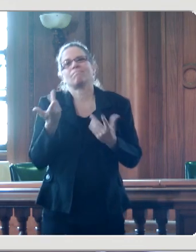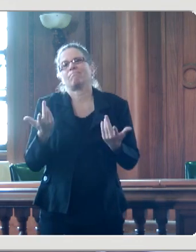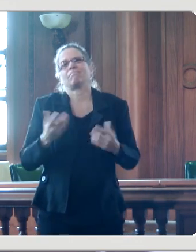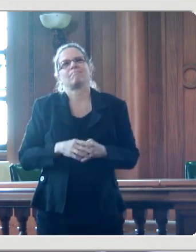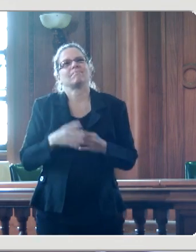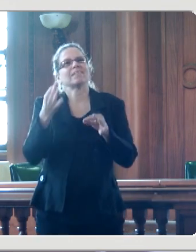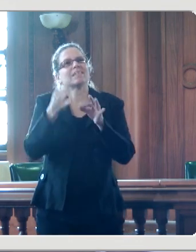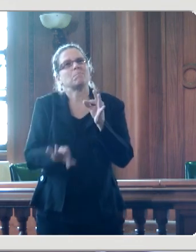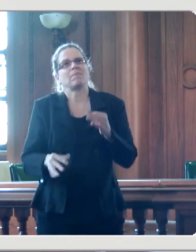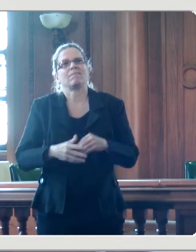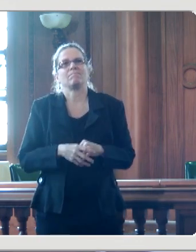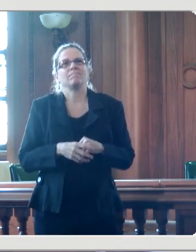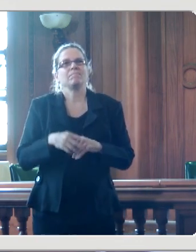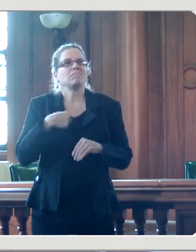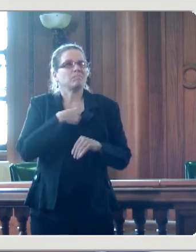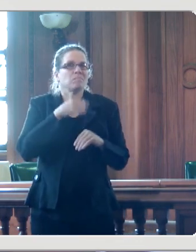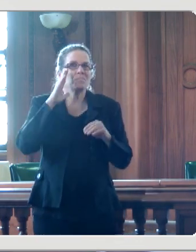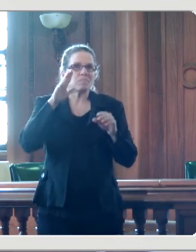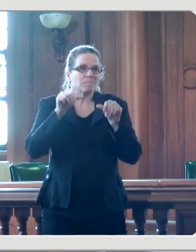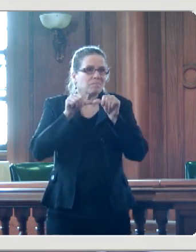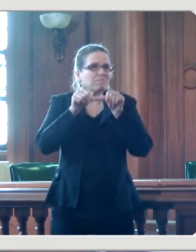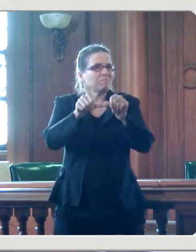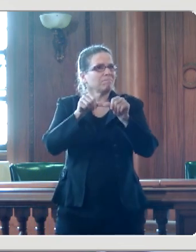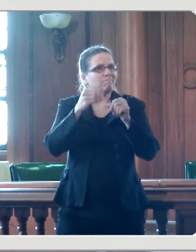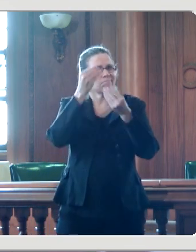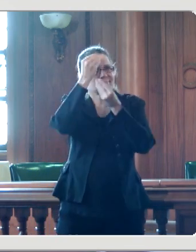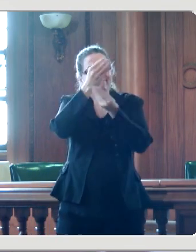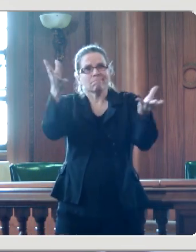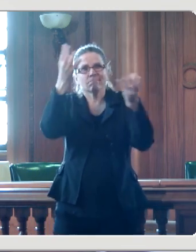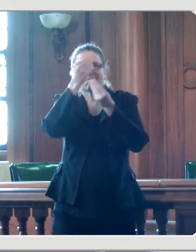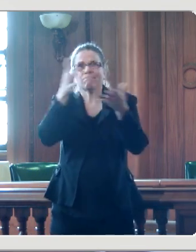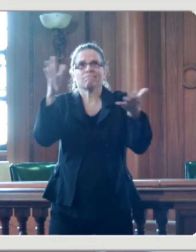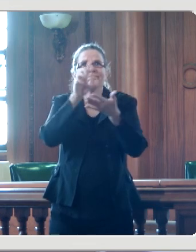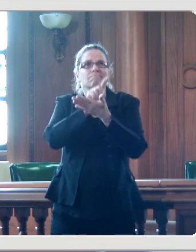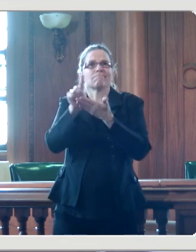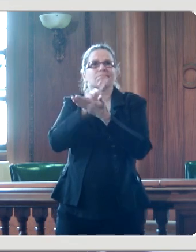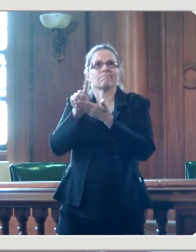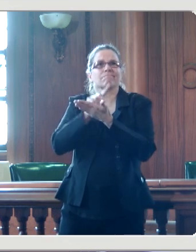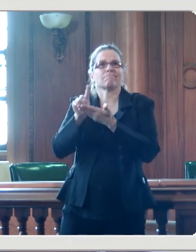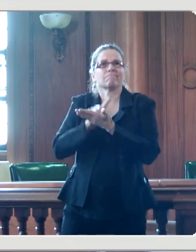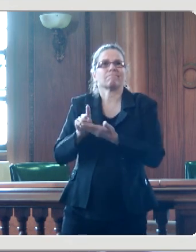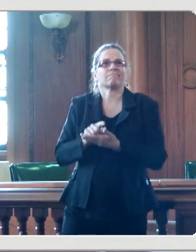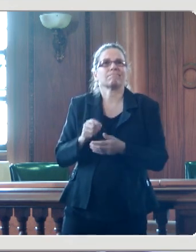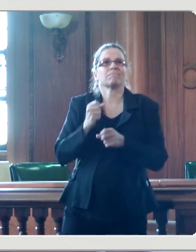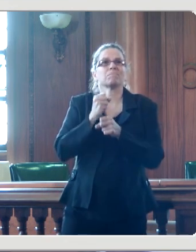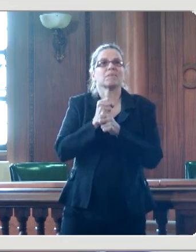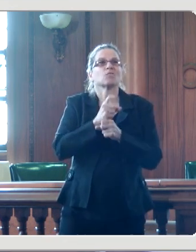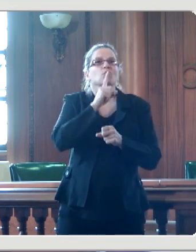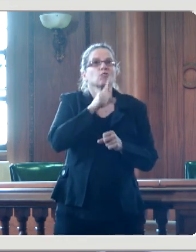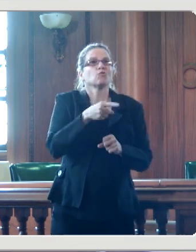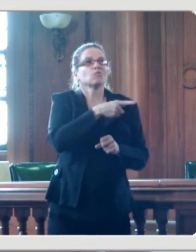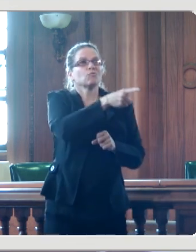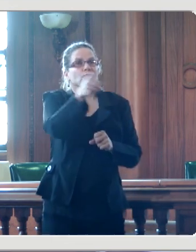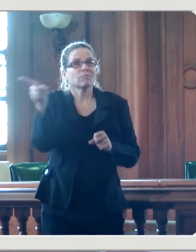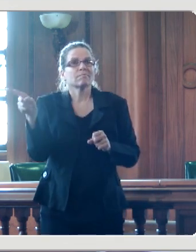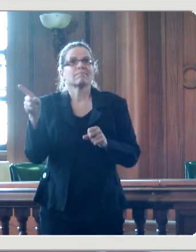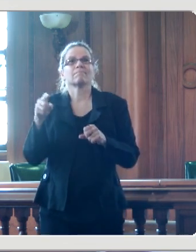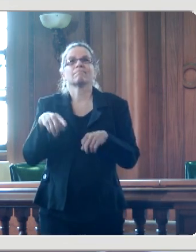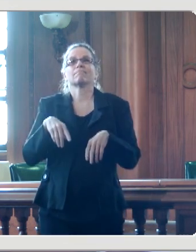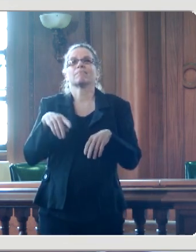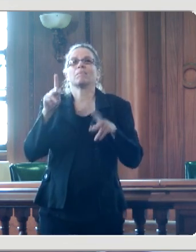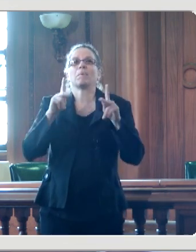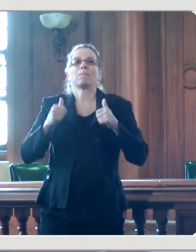updated. We will do everything in our power to make sure to keep the residents and our business community here in the city of Springfield